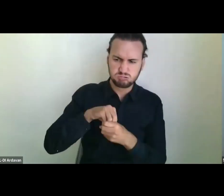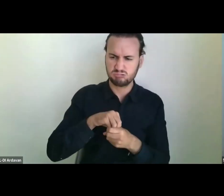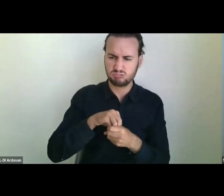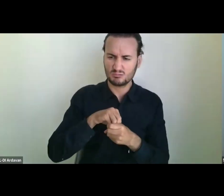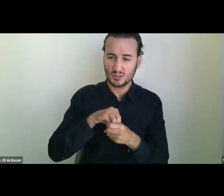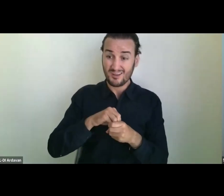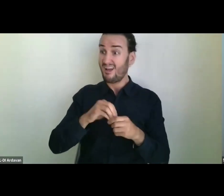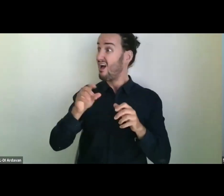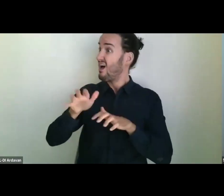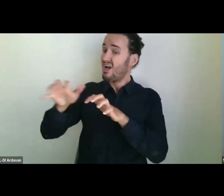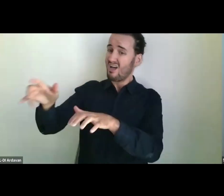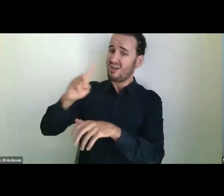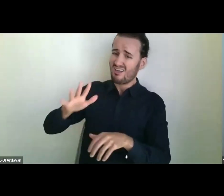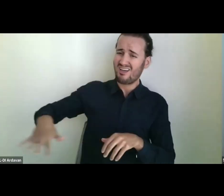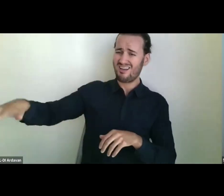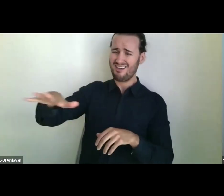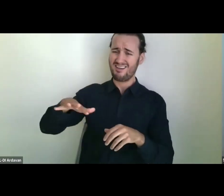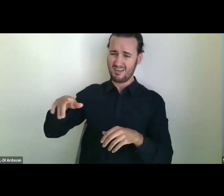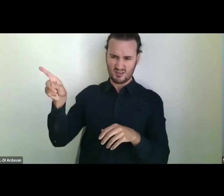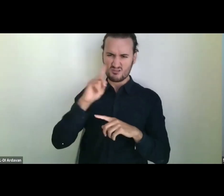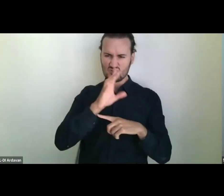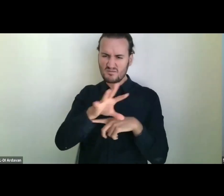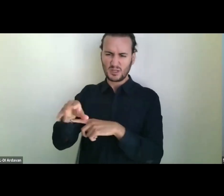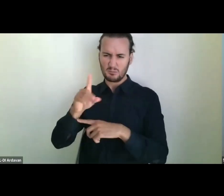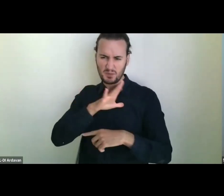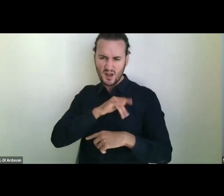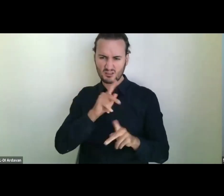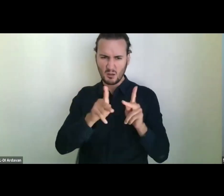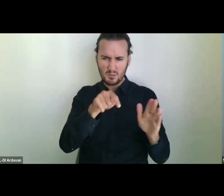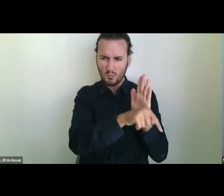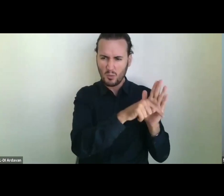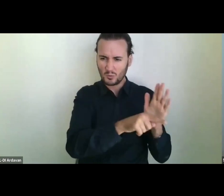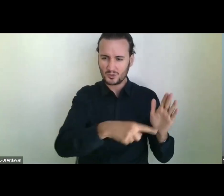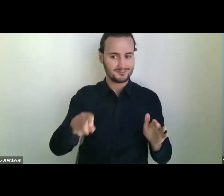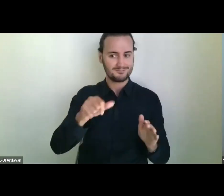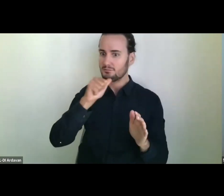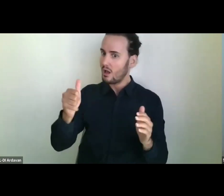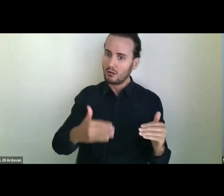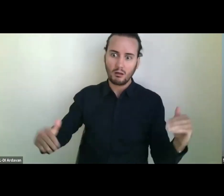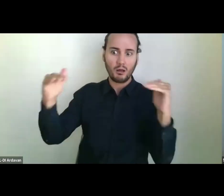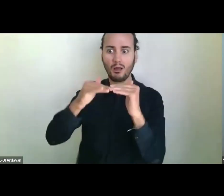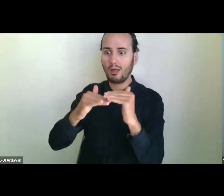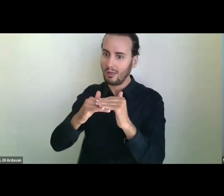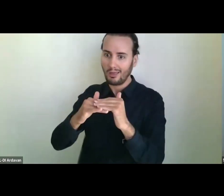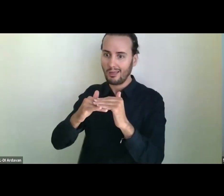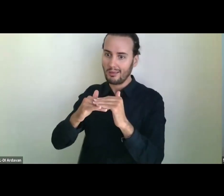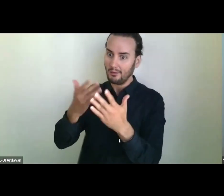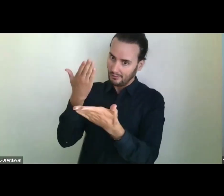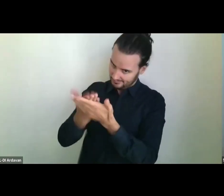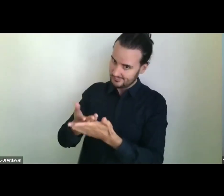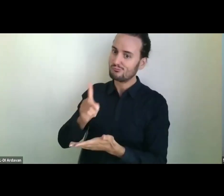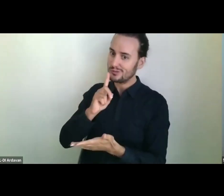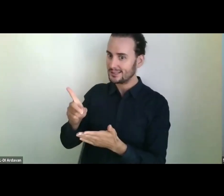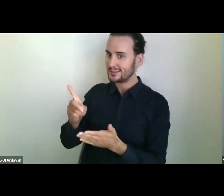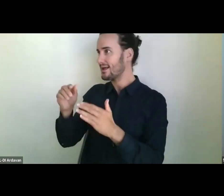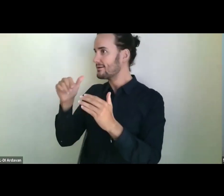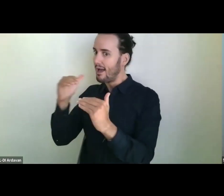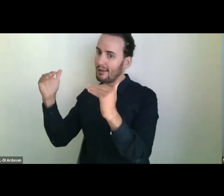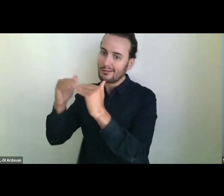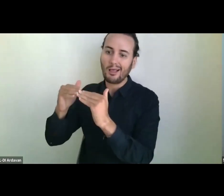every other live-streamed Palestinian murder or maim was not just as illegitimate and just as inhumane. Our selective